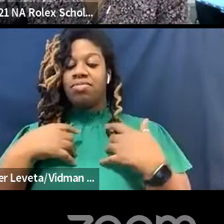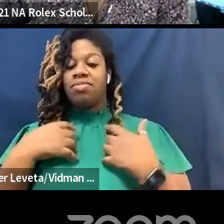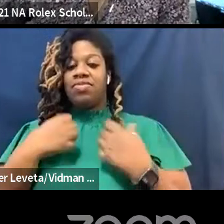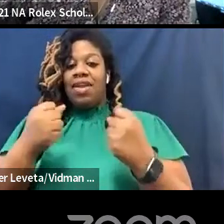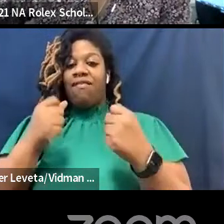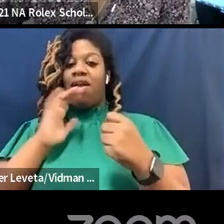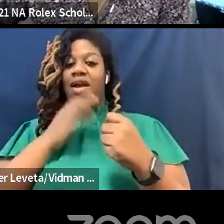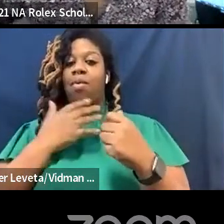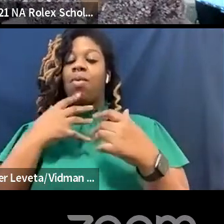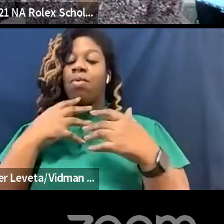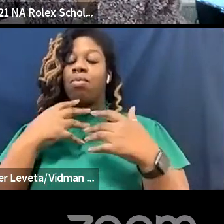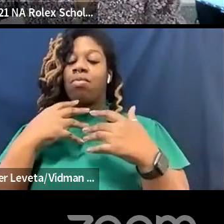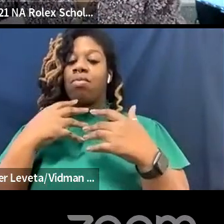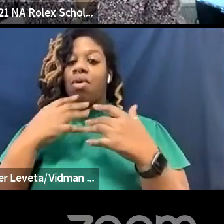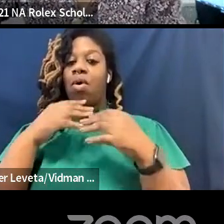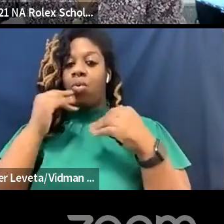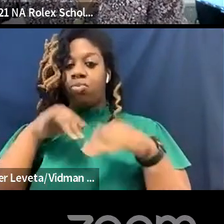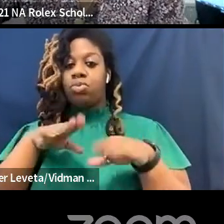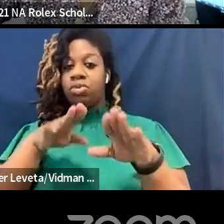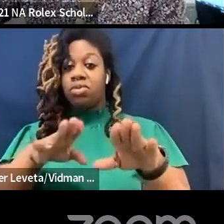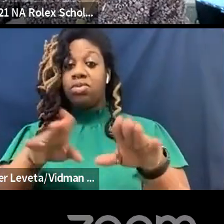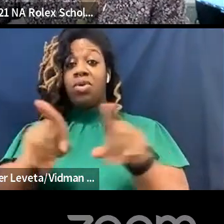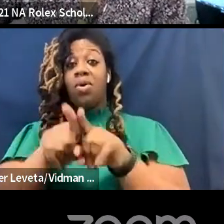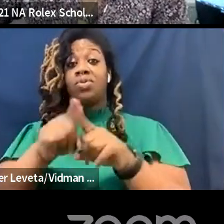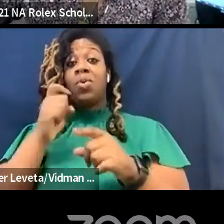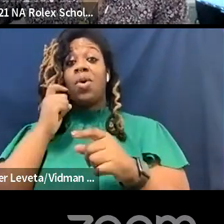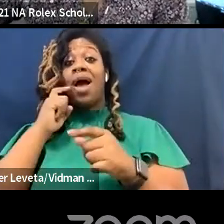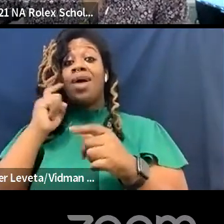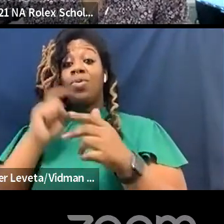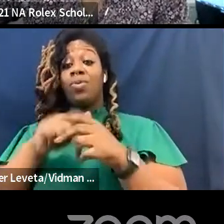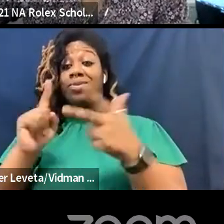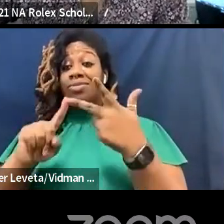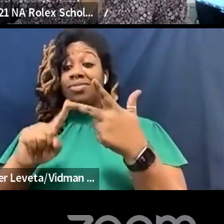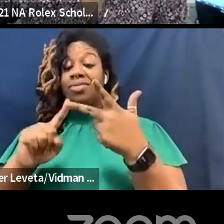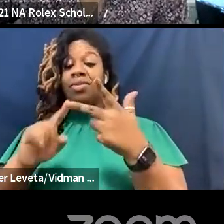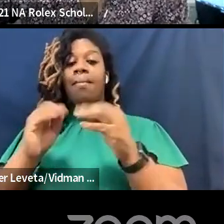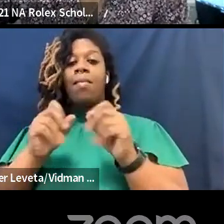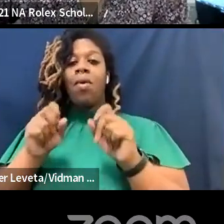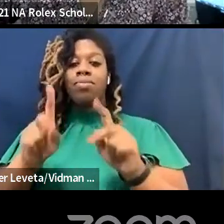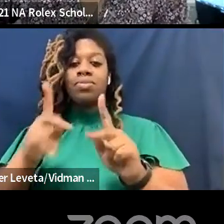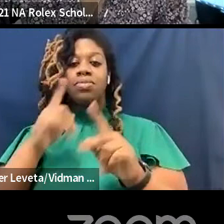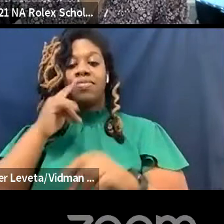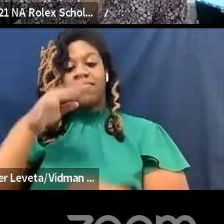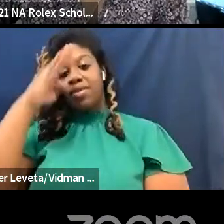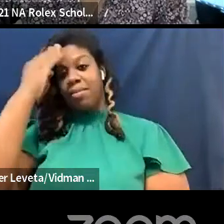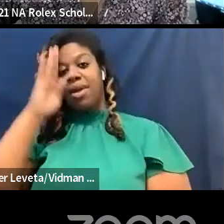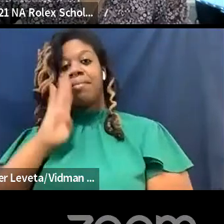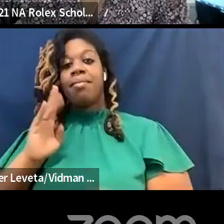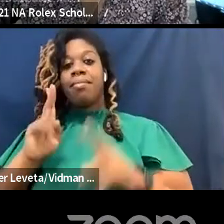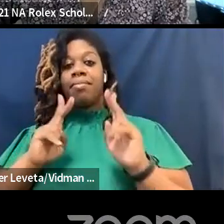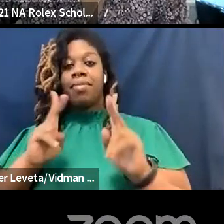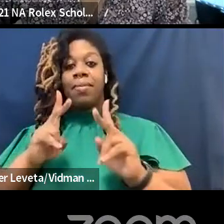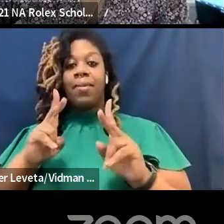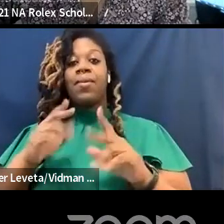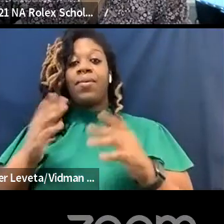bit more opportunity now for Black and brown faces in these spaces. So that's been good, but